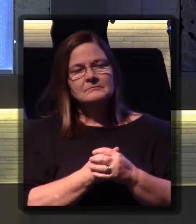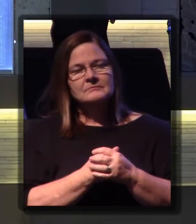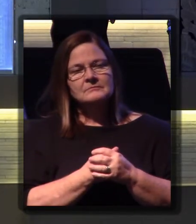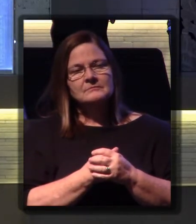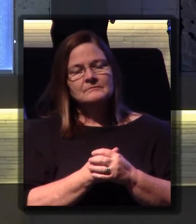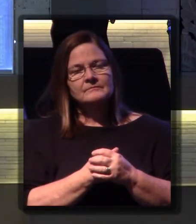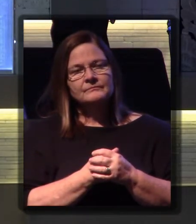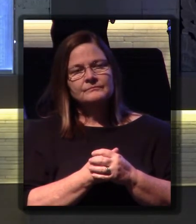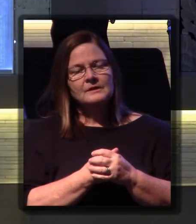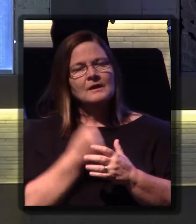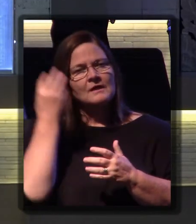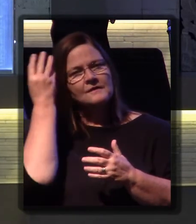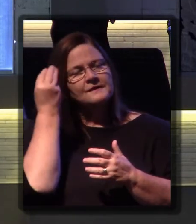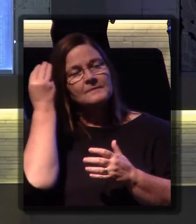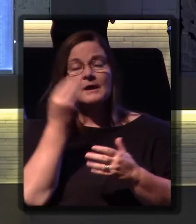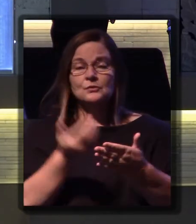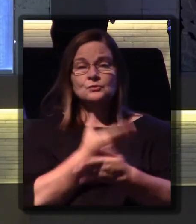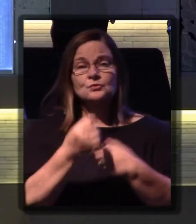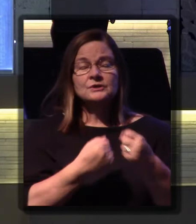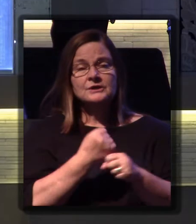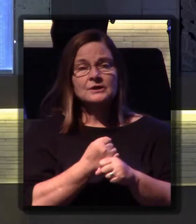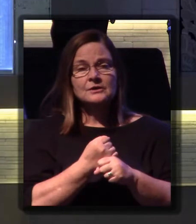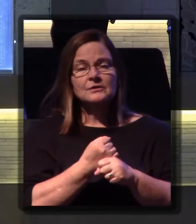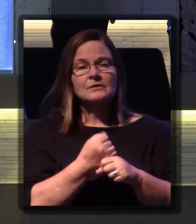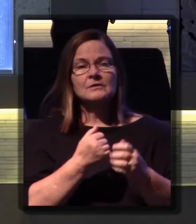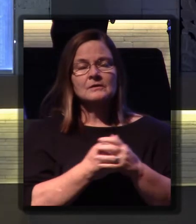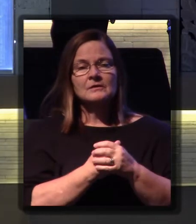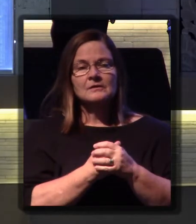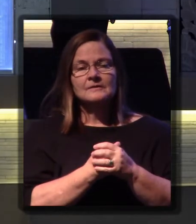And at this time of year, as we contemplate,